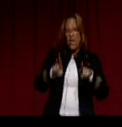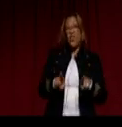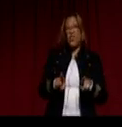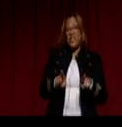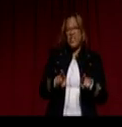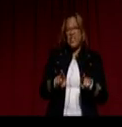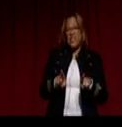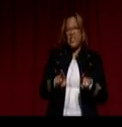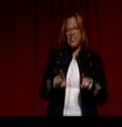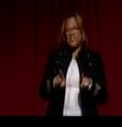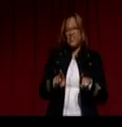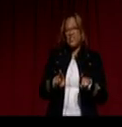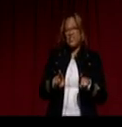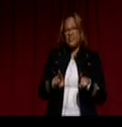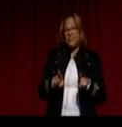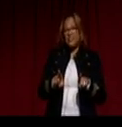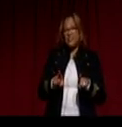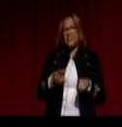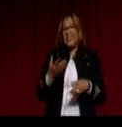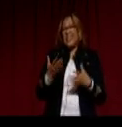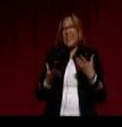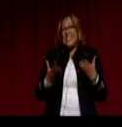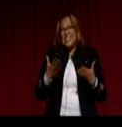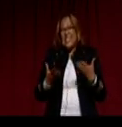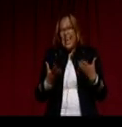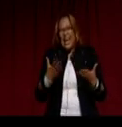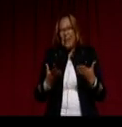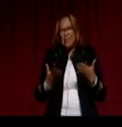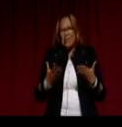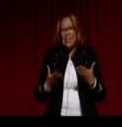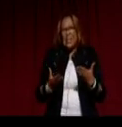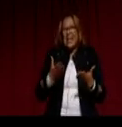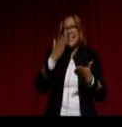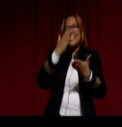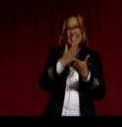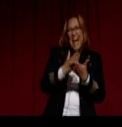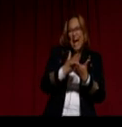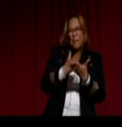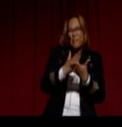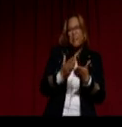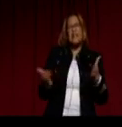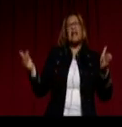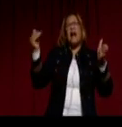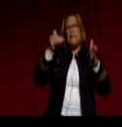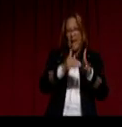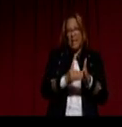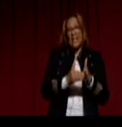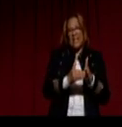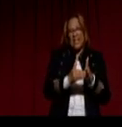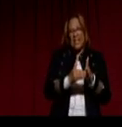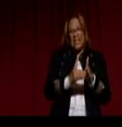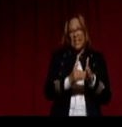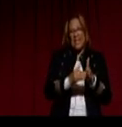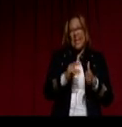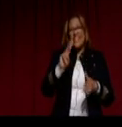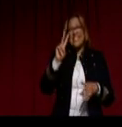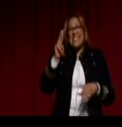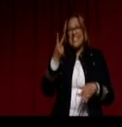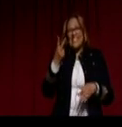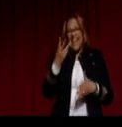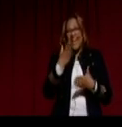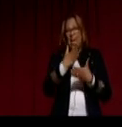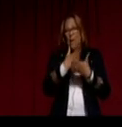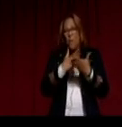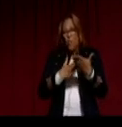It takes place, then it seems to ease off, and then it comes back again. And it's that second wave